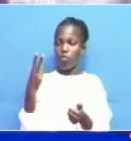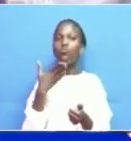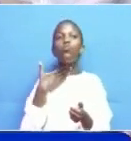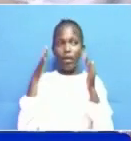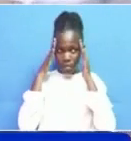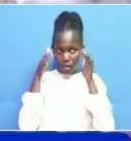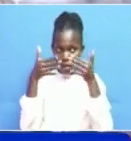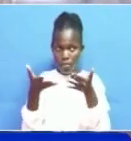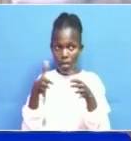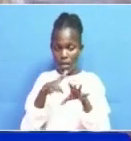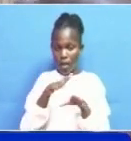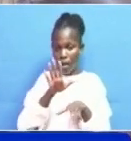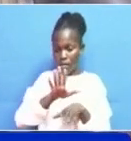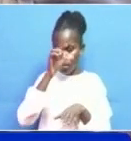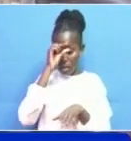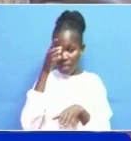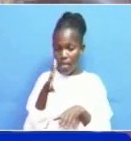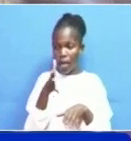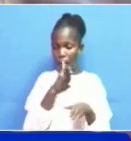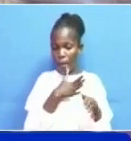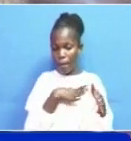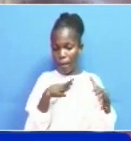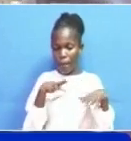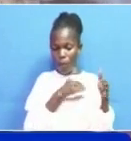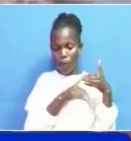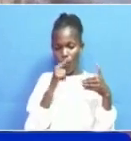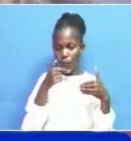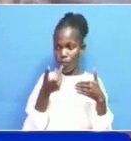attention that within his government, there are cartels